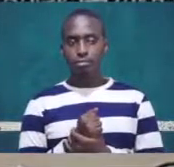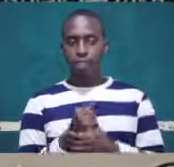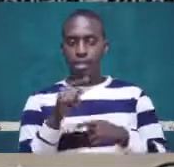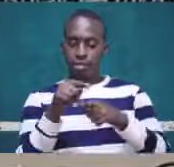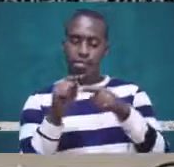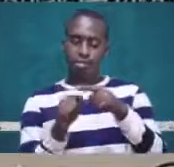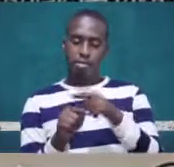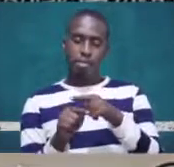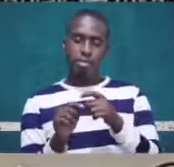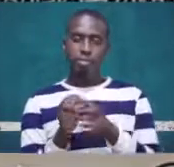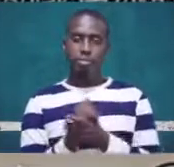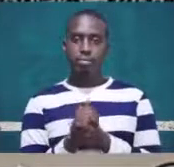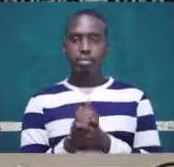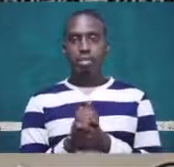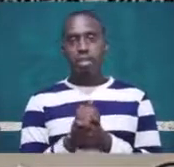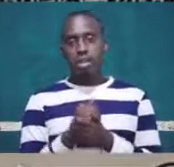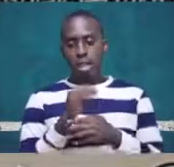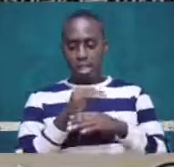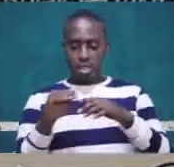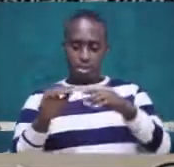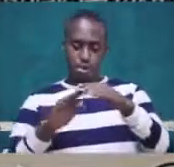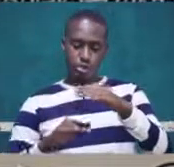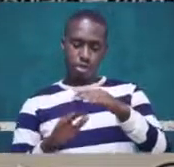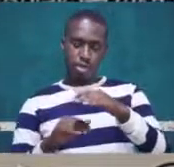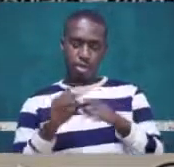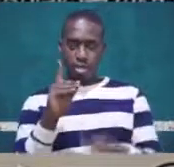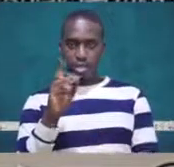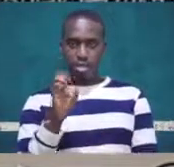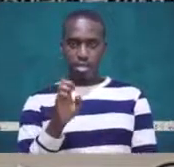divided by the denominator,